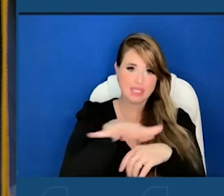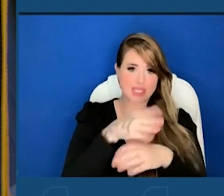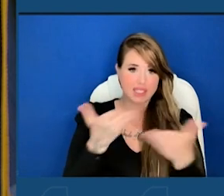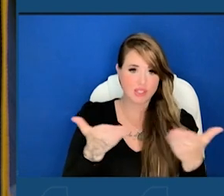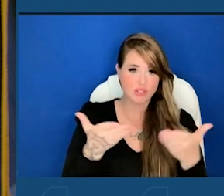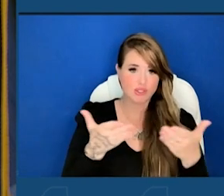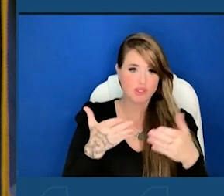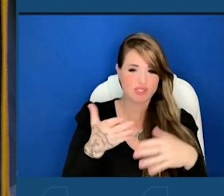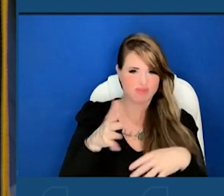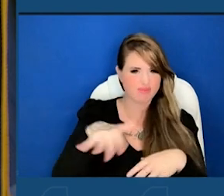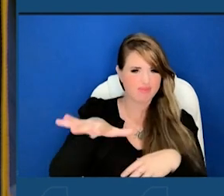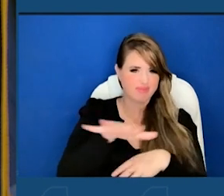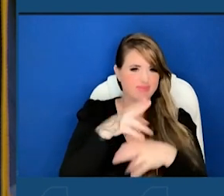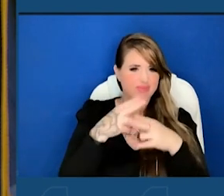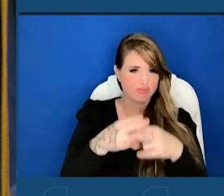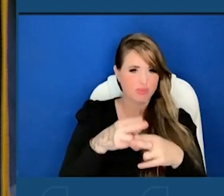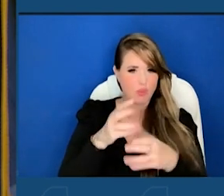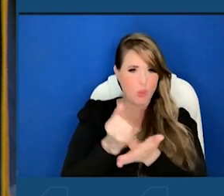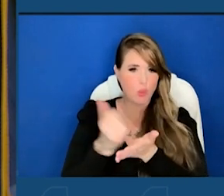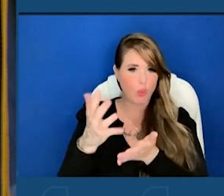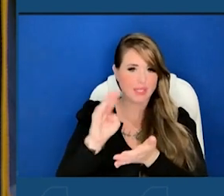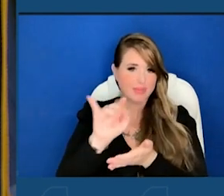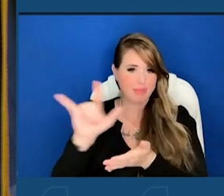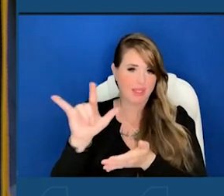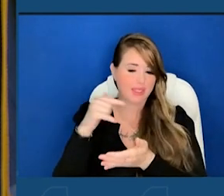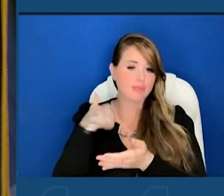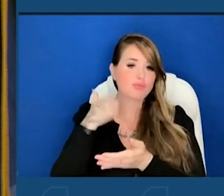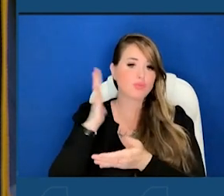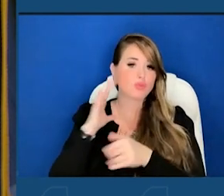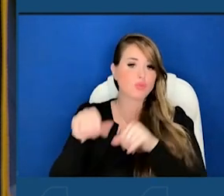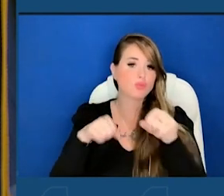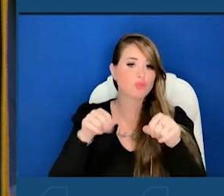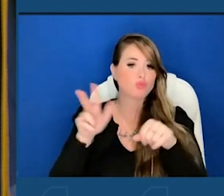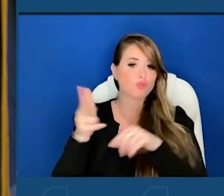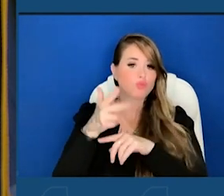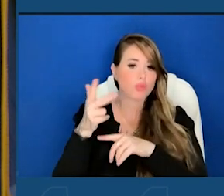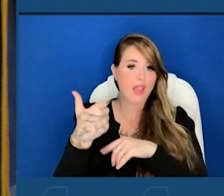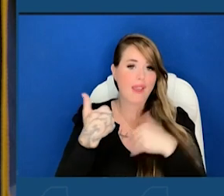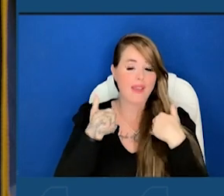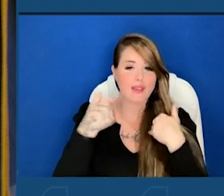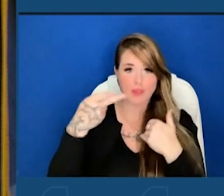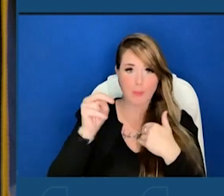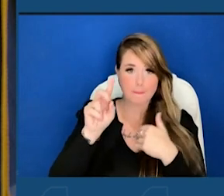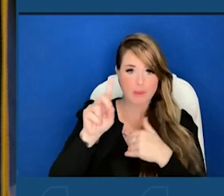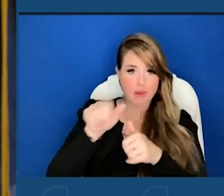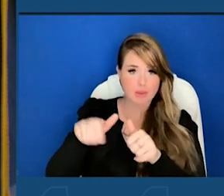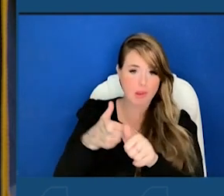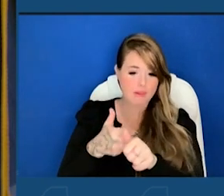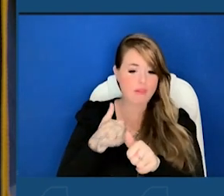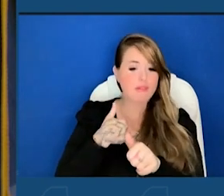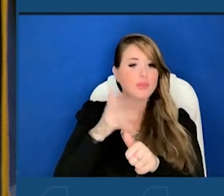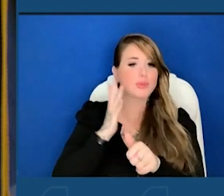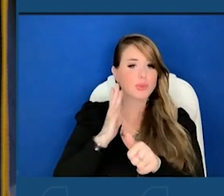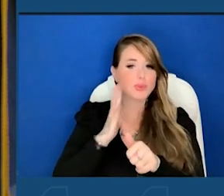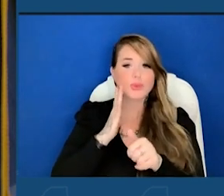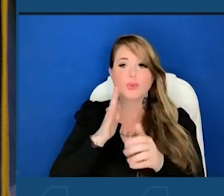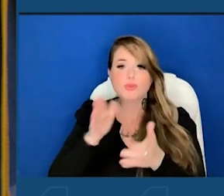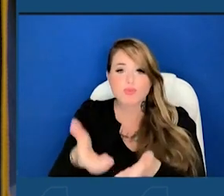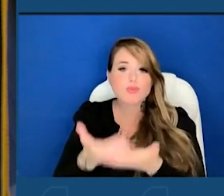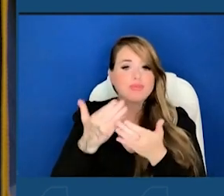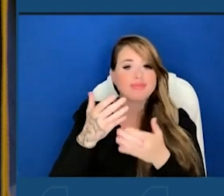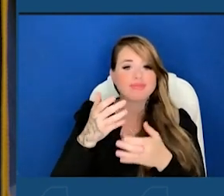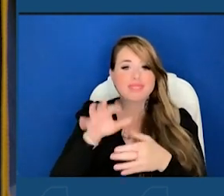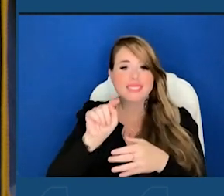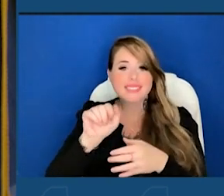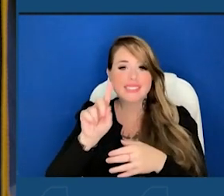lace mill. Behind here, there's the mill pond that's behind here. I used to catch tadpoles in there.